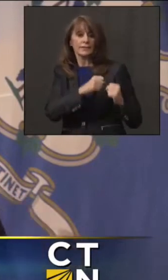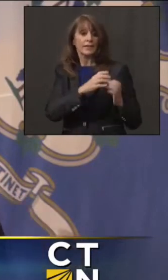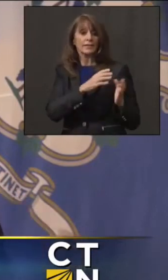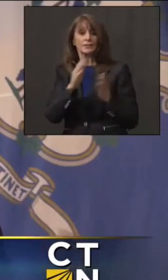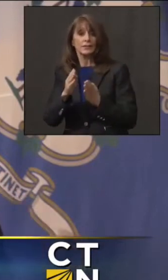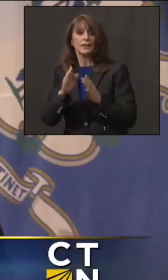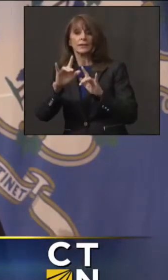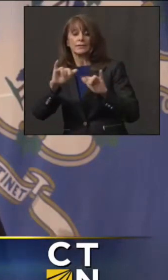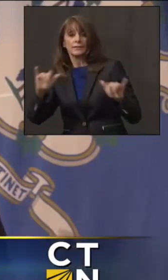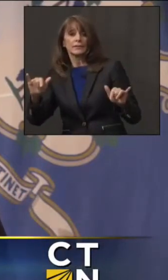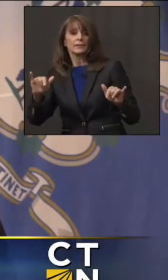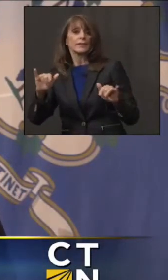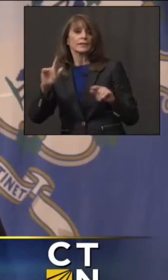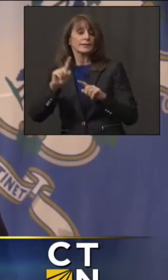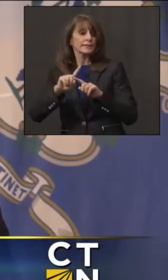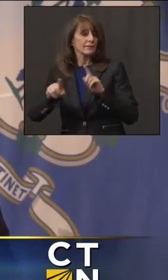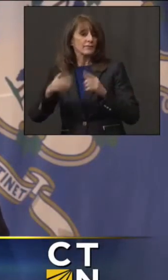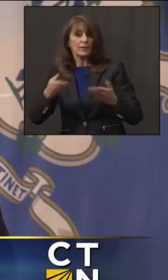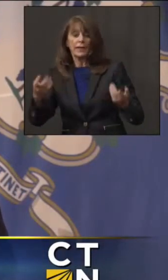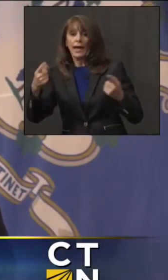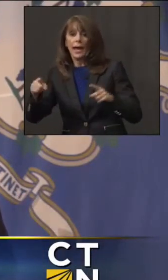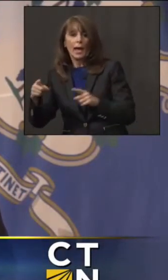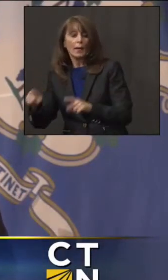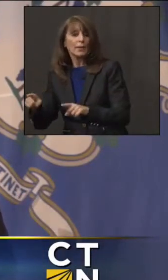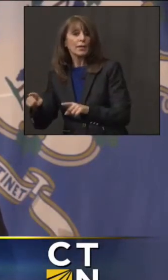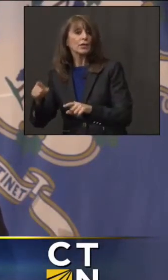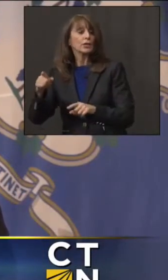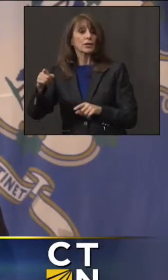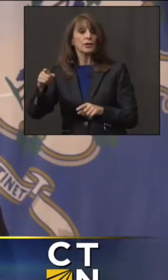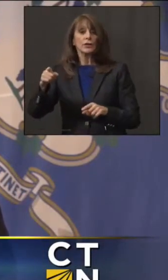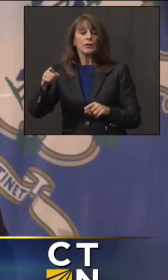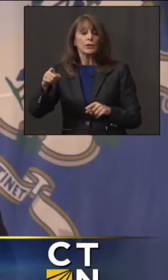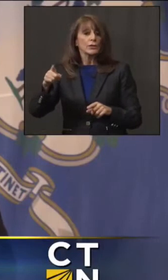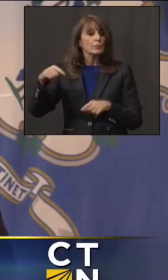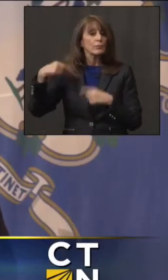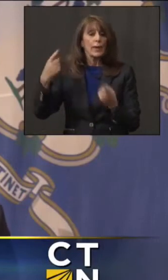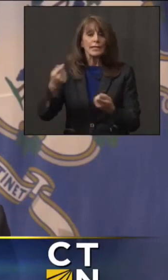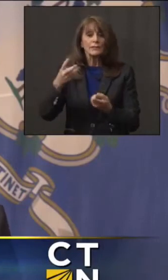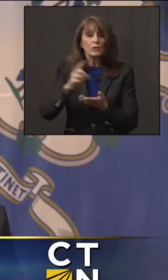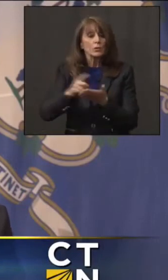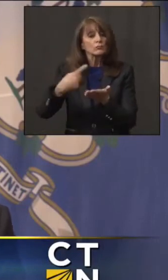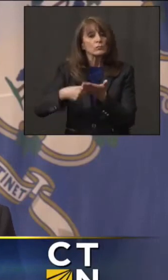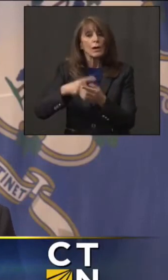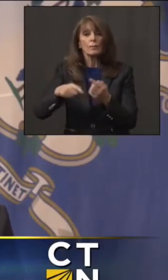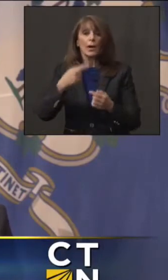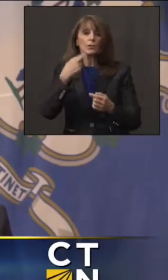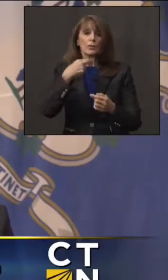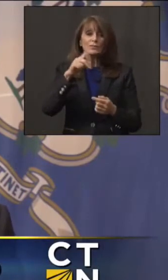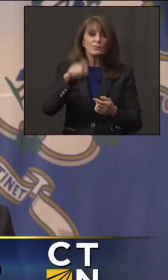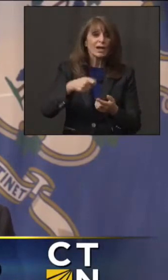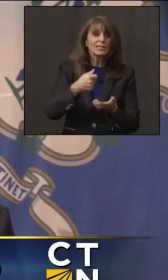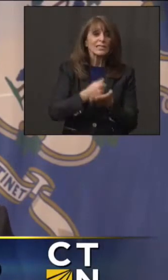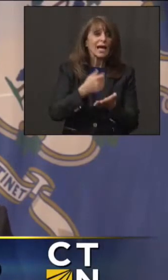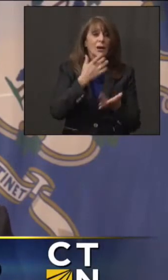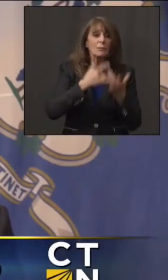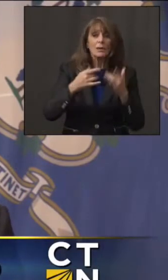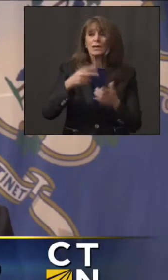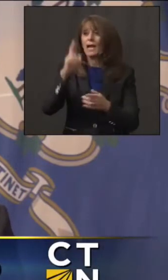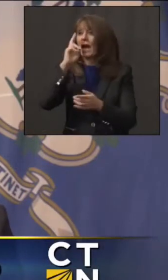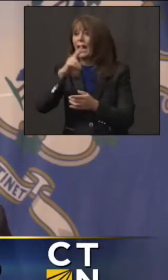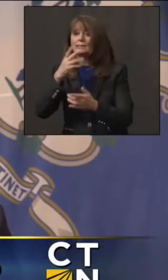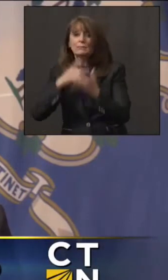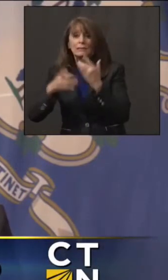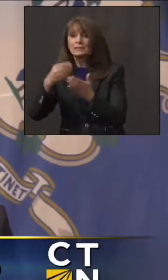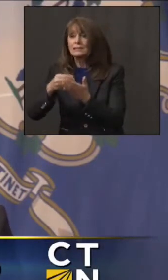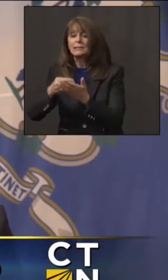up against the wall right now. You've heard a lot over the last few weeks about restaurants need help, and hospitals need help, and universities